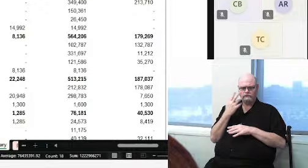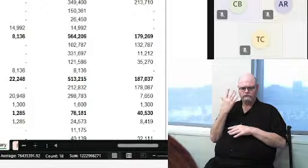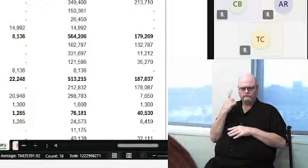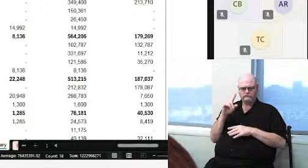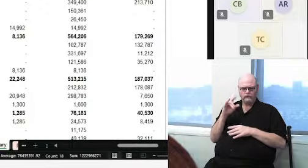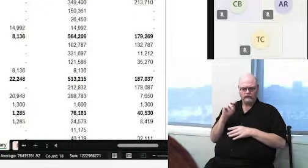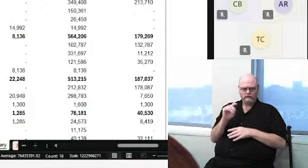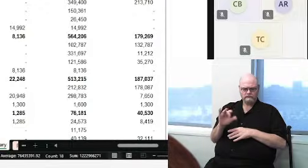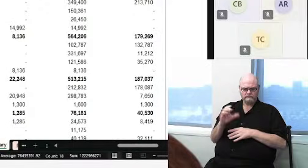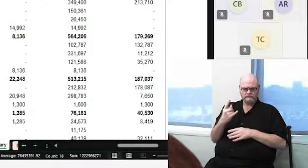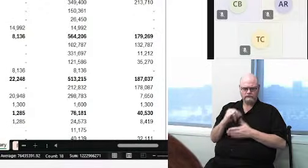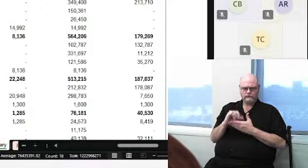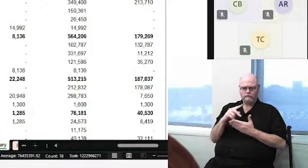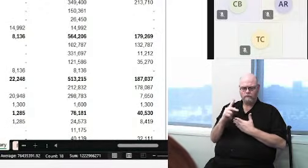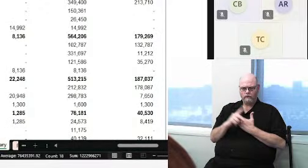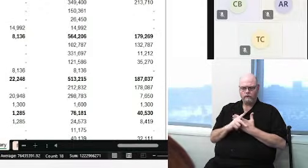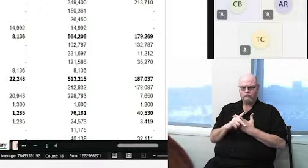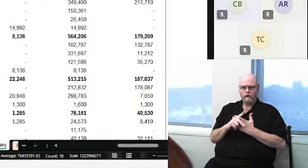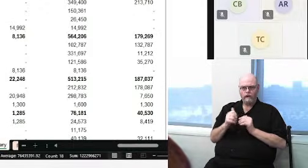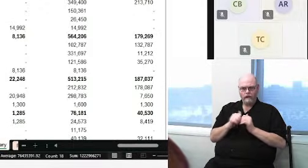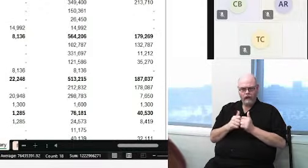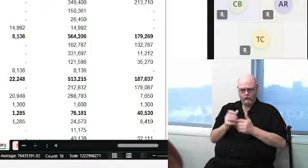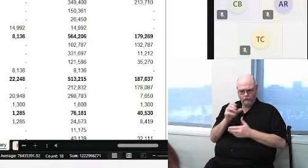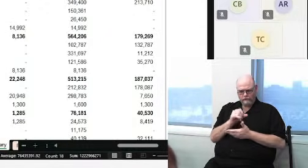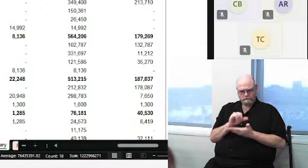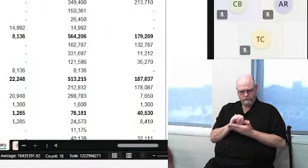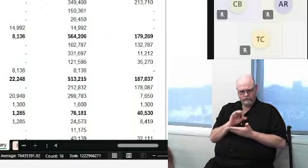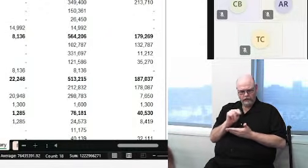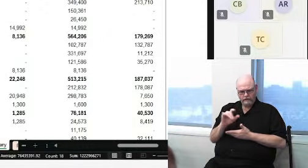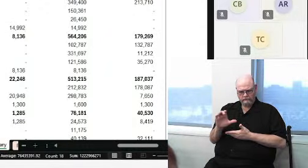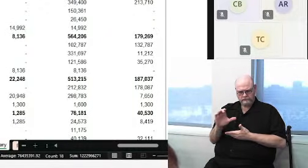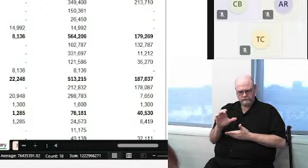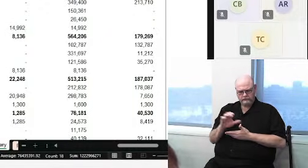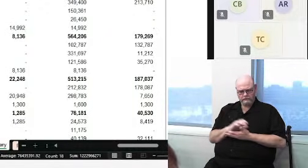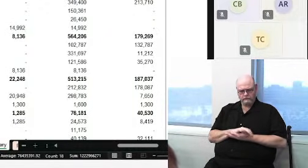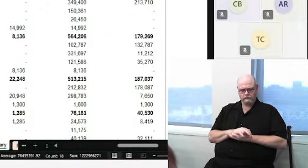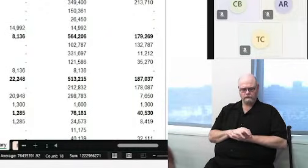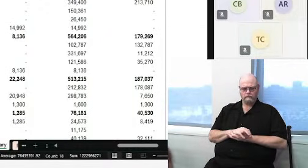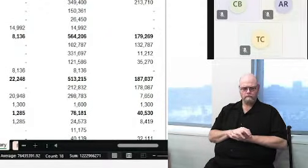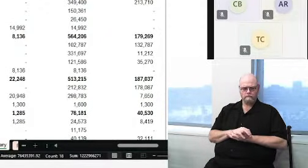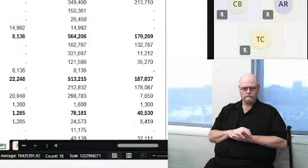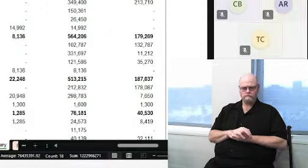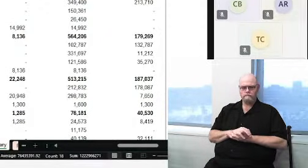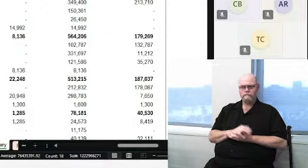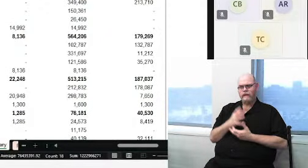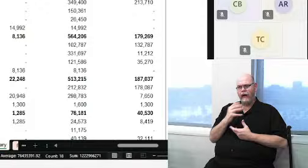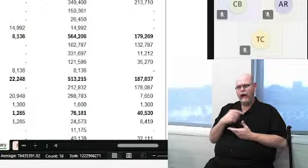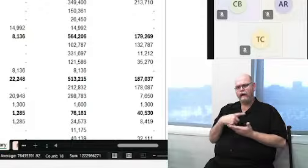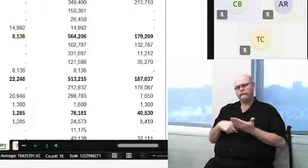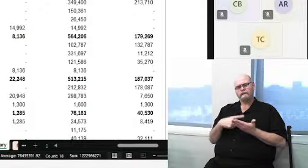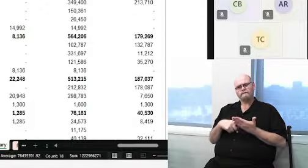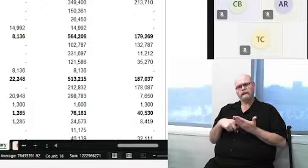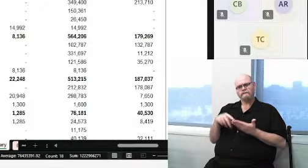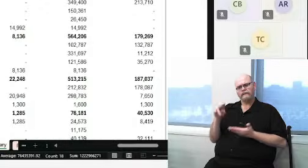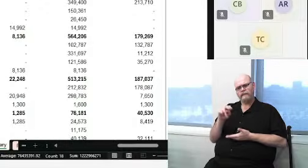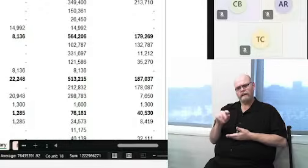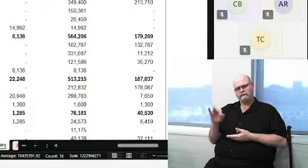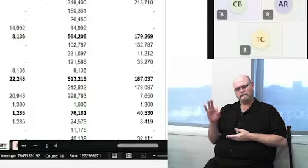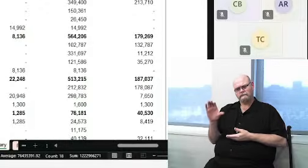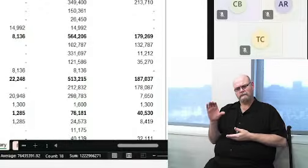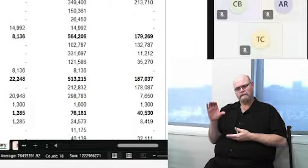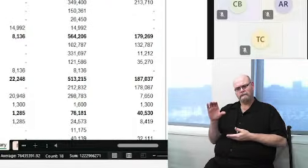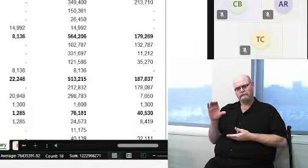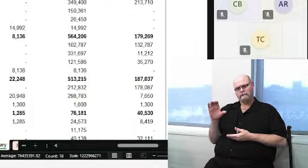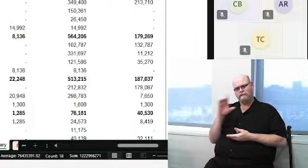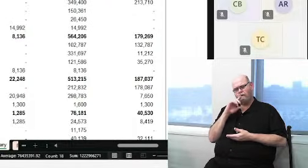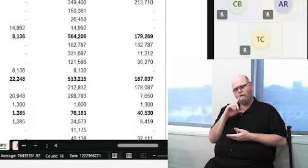for the estimation of NFCs in this program? How you estimated these NFCs? Yep. And the discussion was essentially that